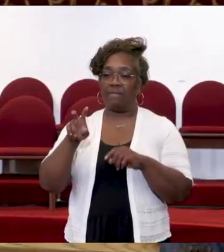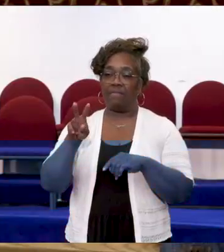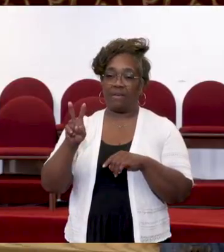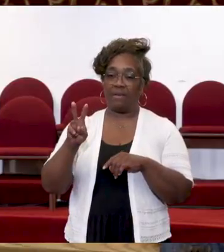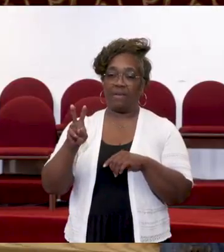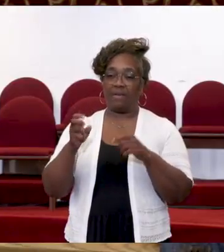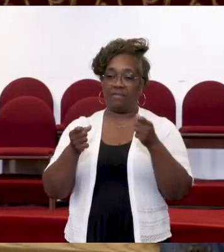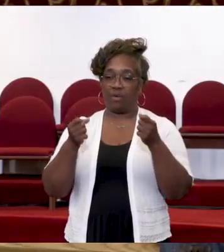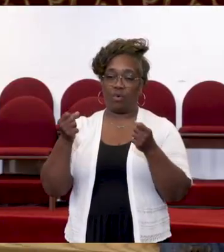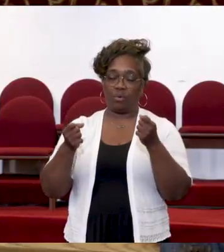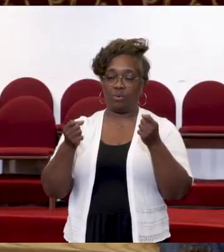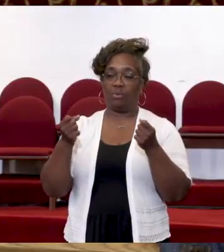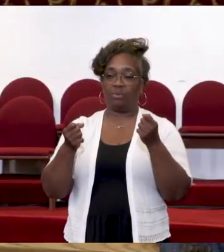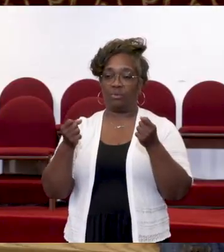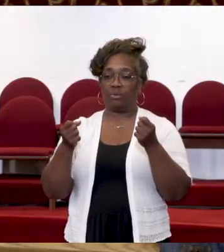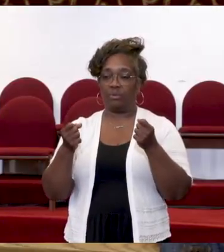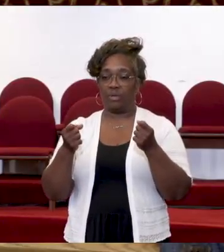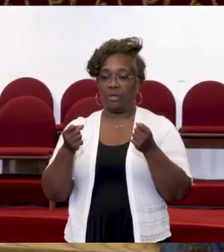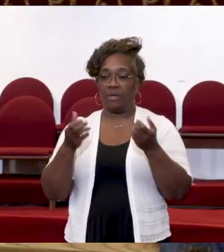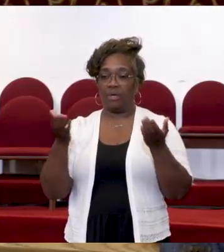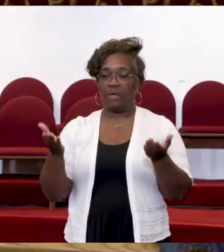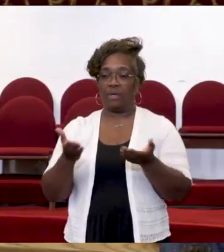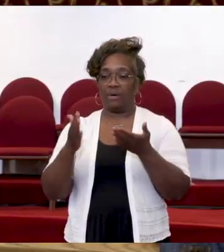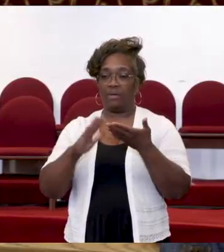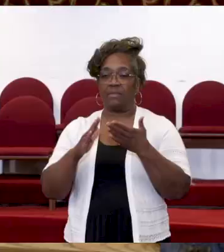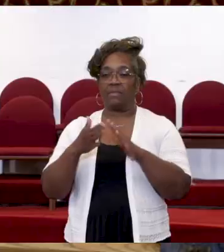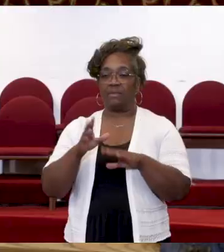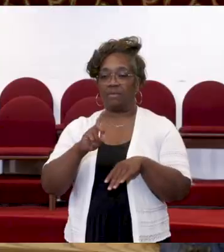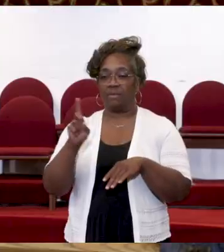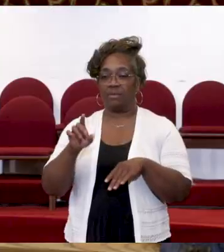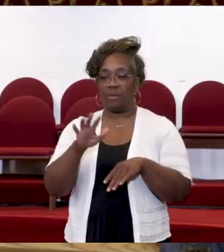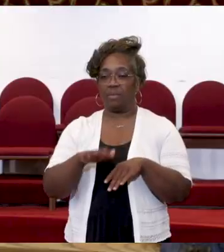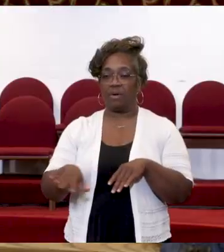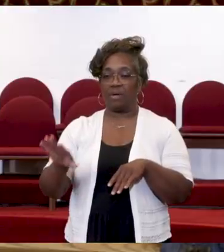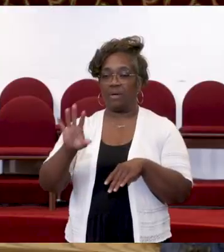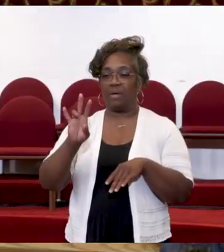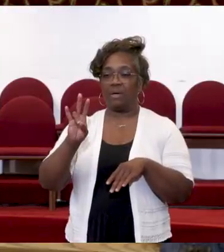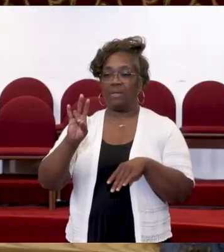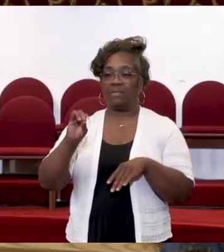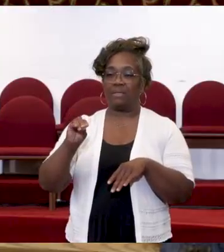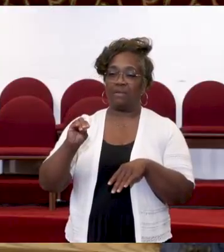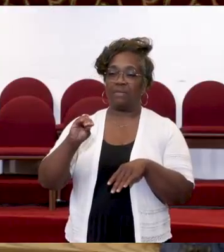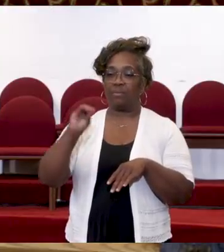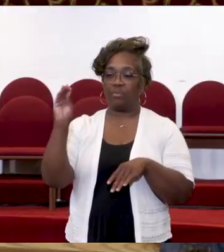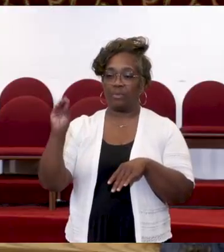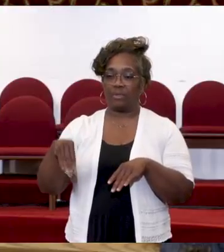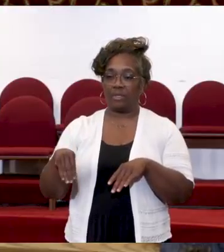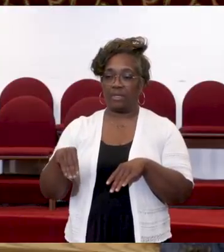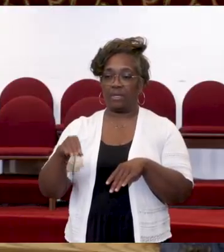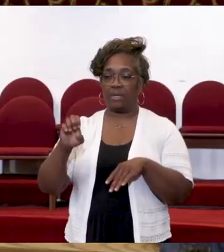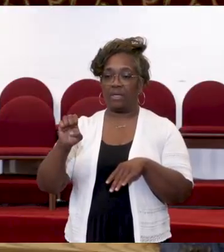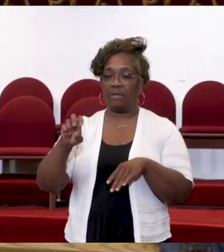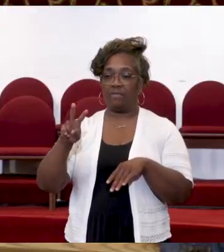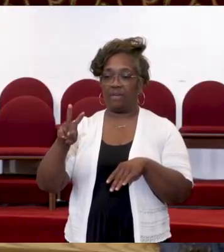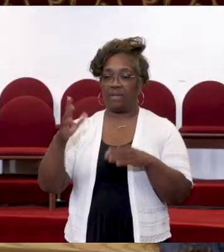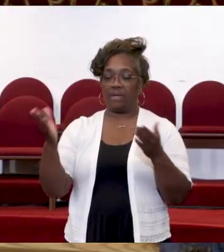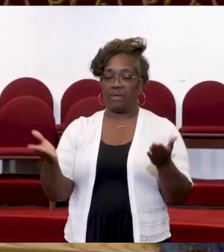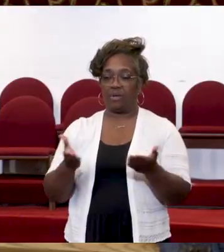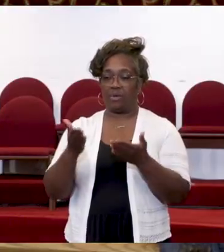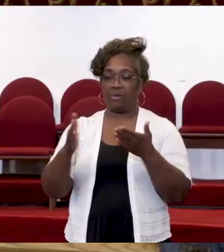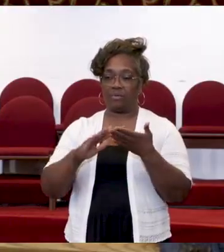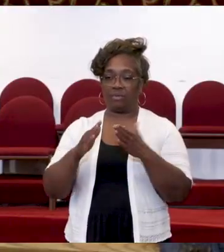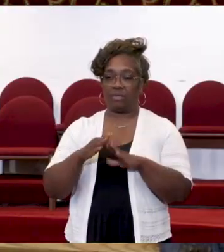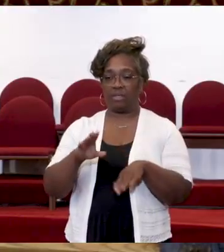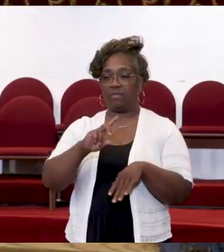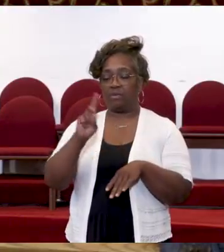17% of the cars in the city of Detroit are EVs, and it's growing. And that's the future. And so what we're doing in the city of Detroit is making